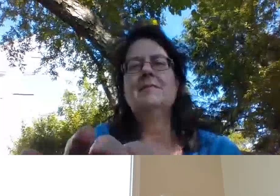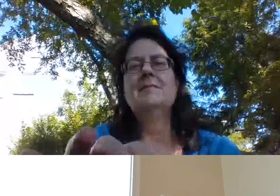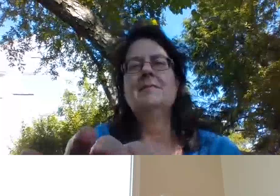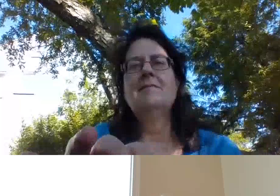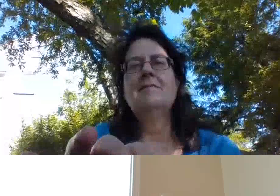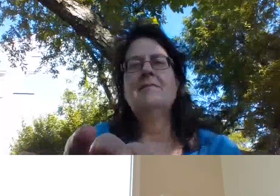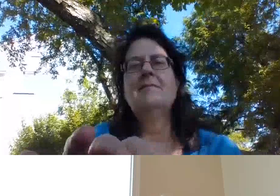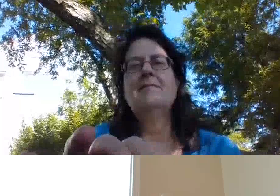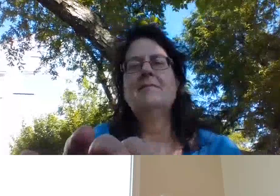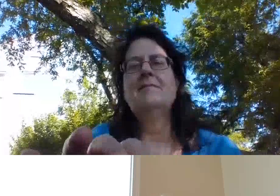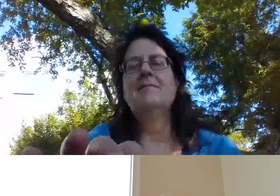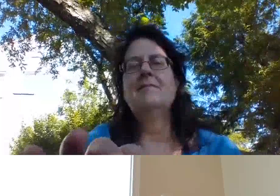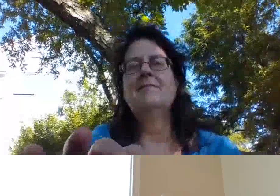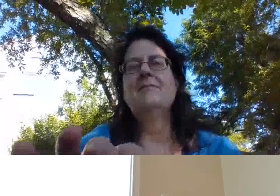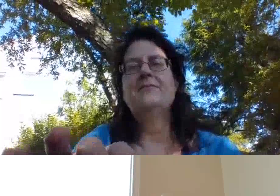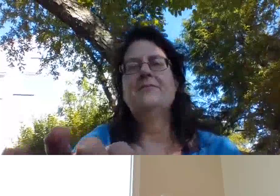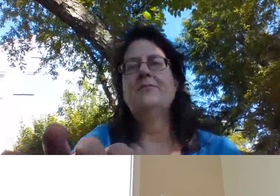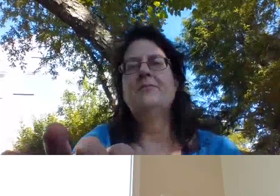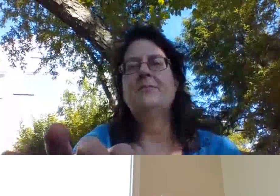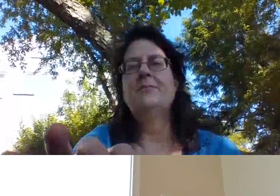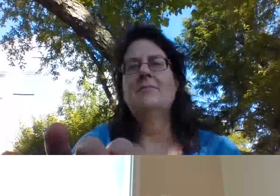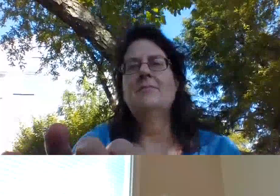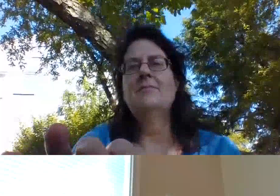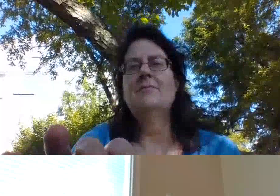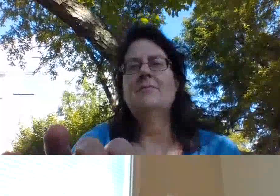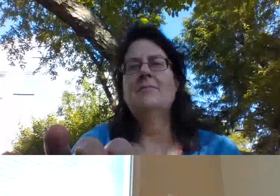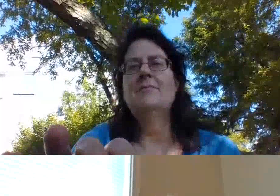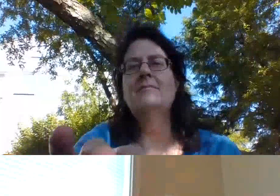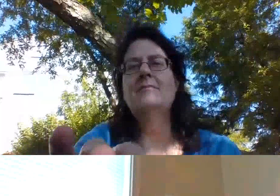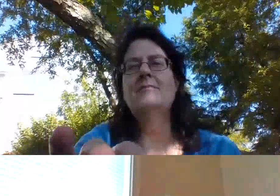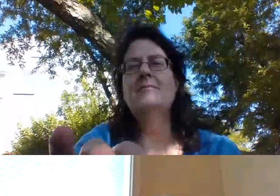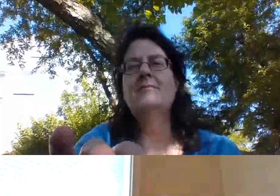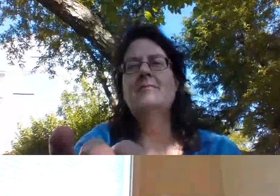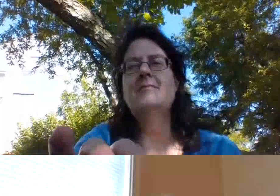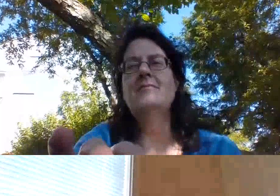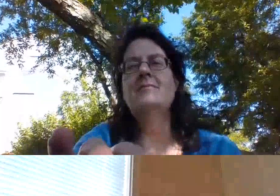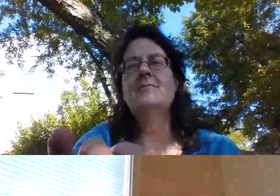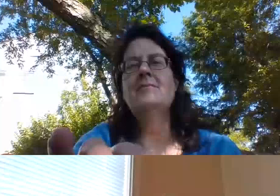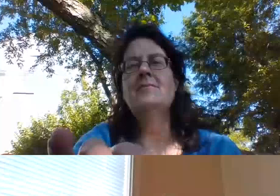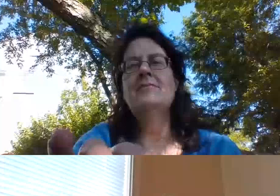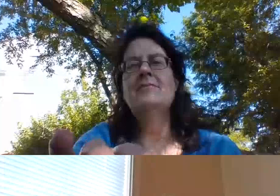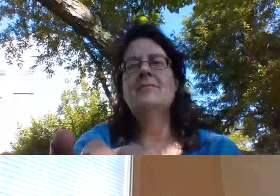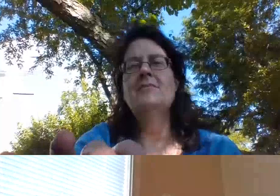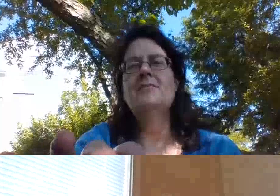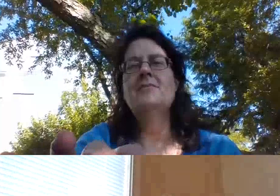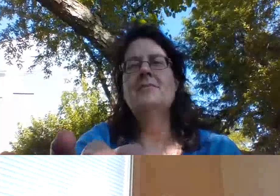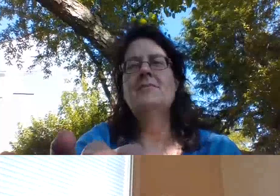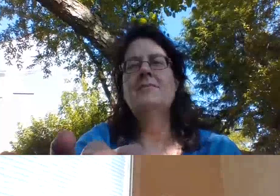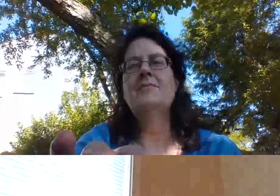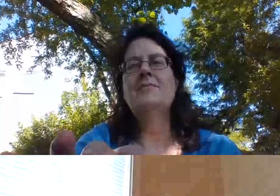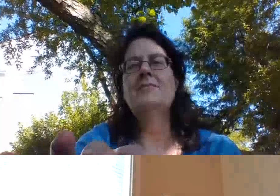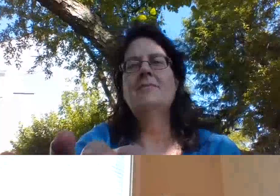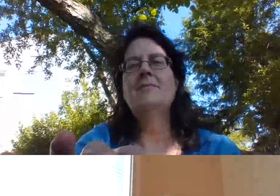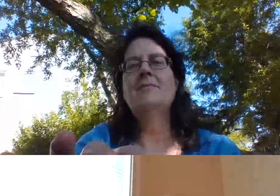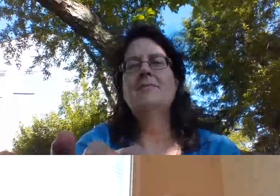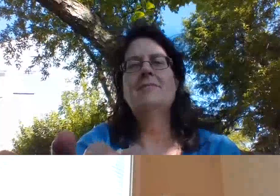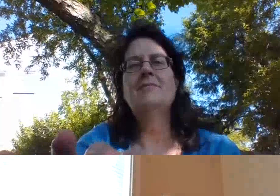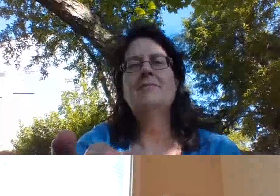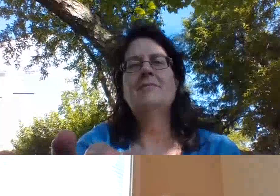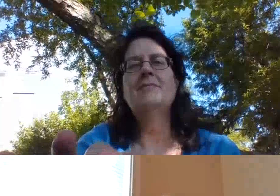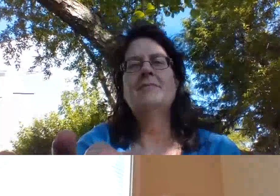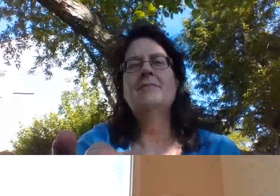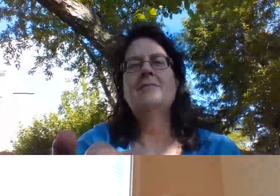the bottom, there's different photo icons depending if people have their settings set up, okay? I want to talk about